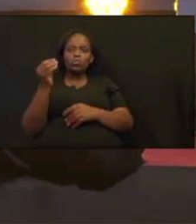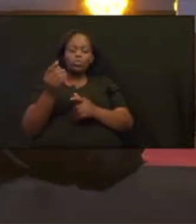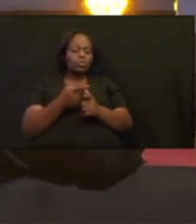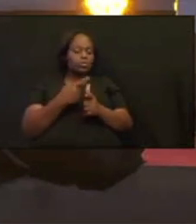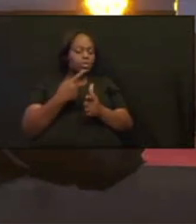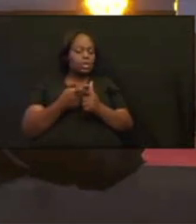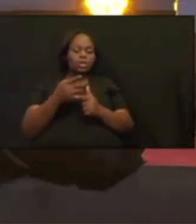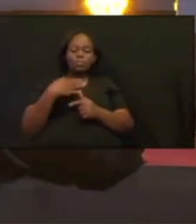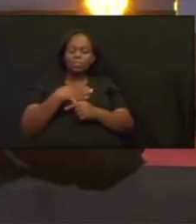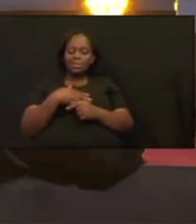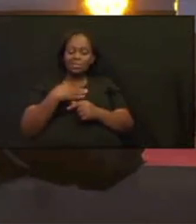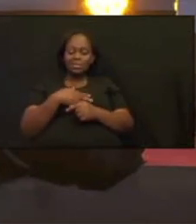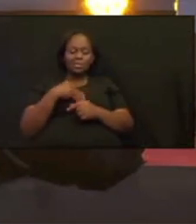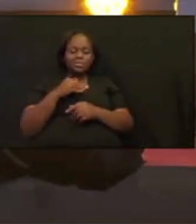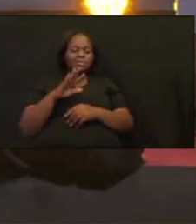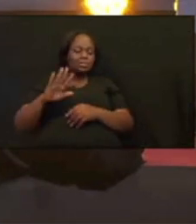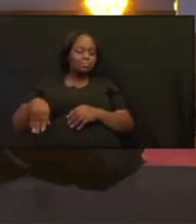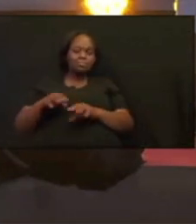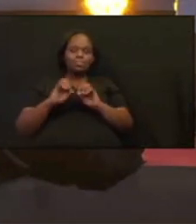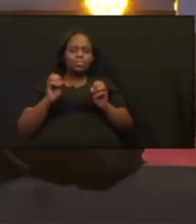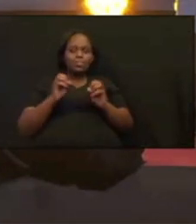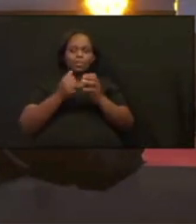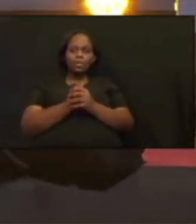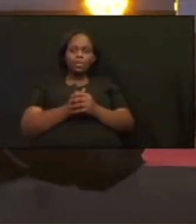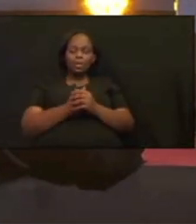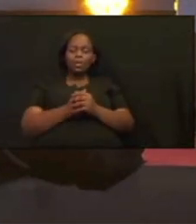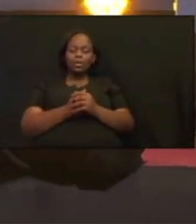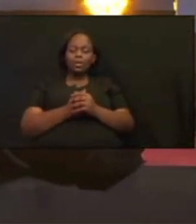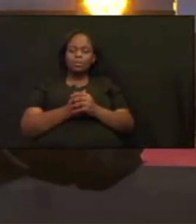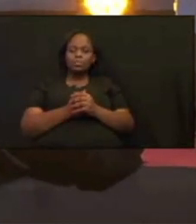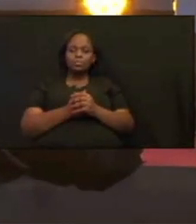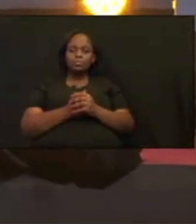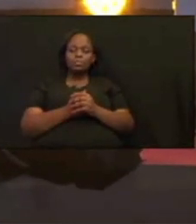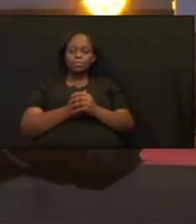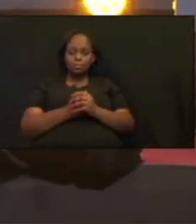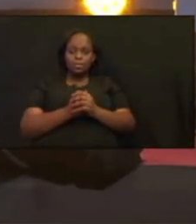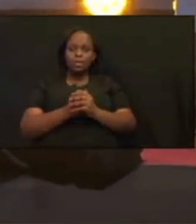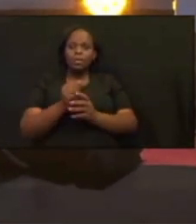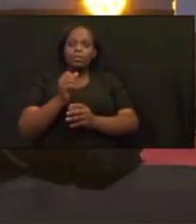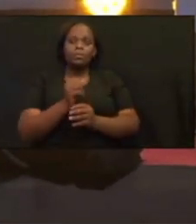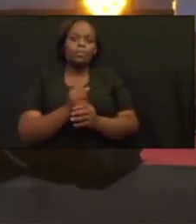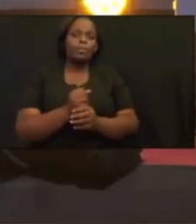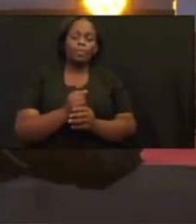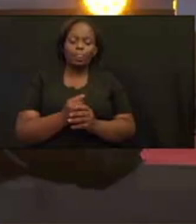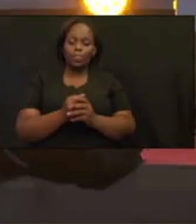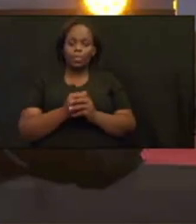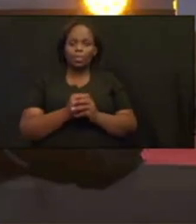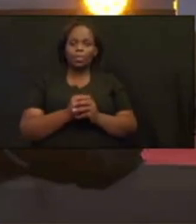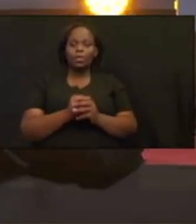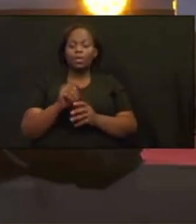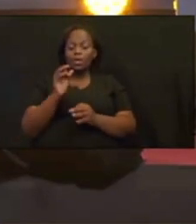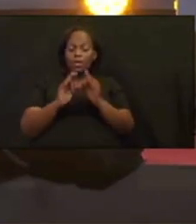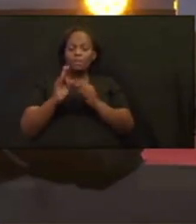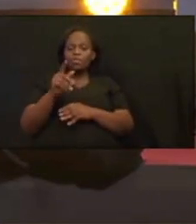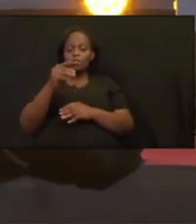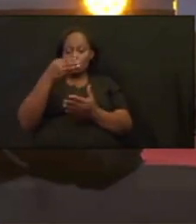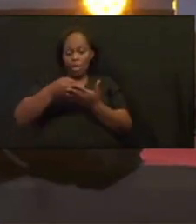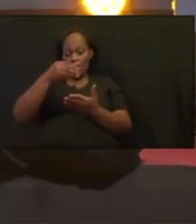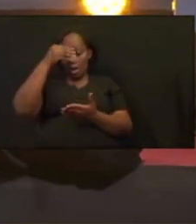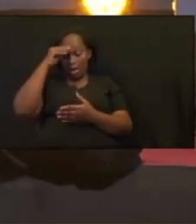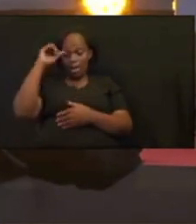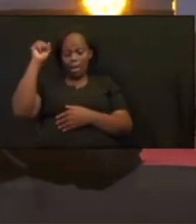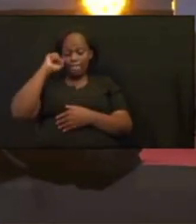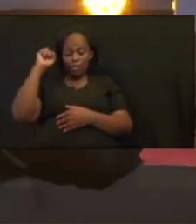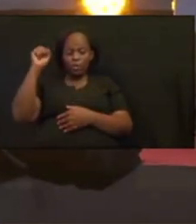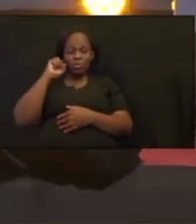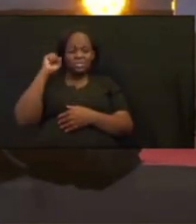There's someone in government, if you had studied politics and God granted you grace to ascend, you would have occupied a